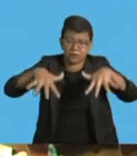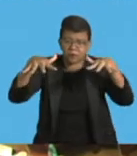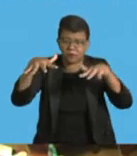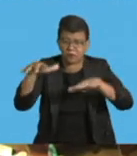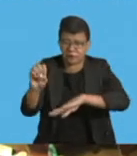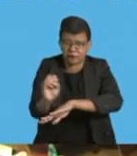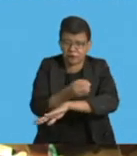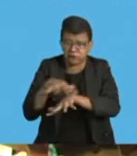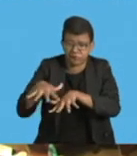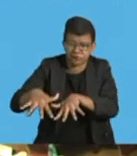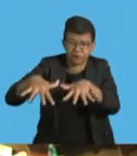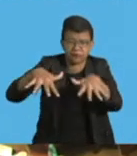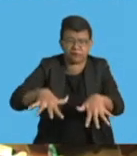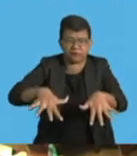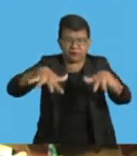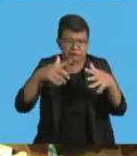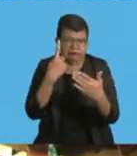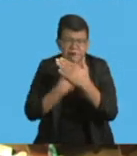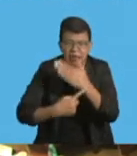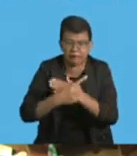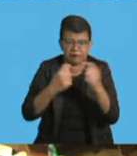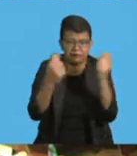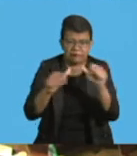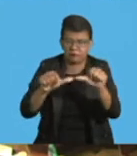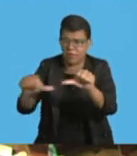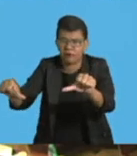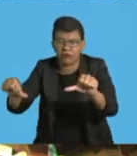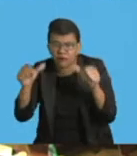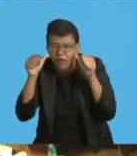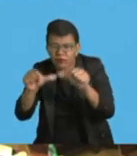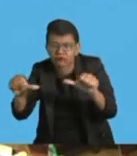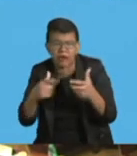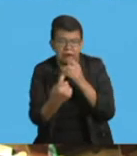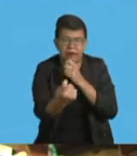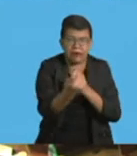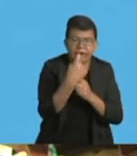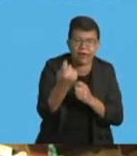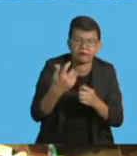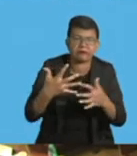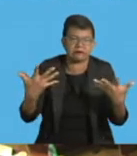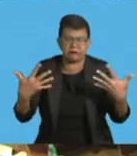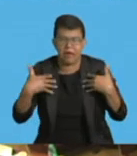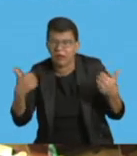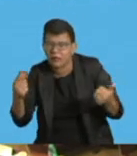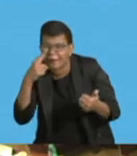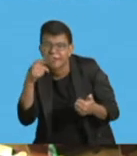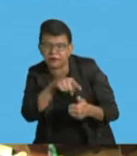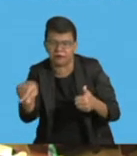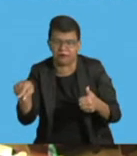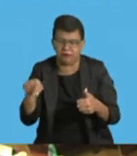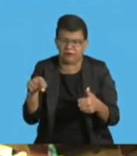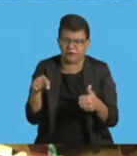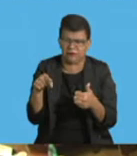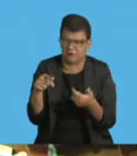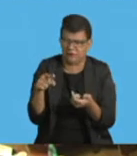and changes to agriculture and fisheries pose to the welfare of our people and our economy. My friend,